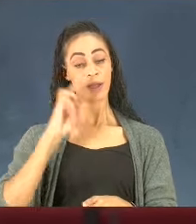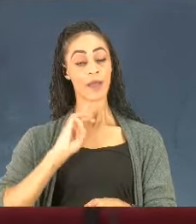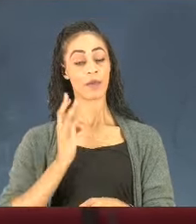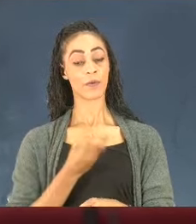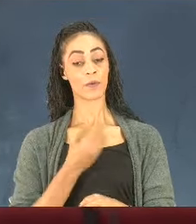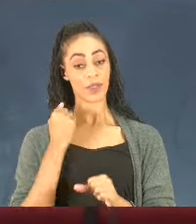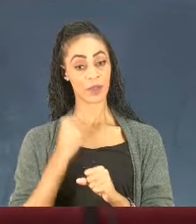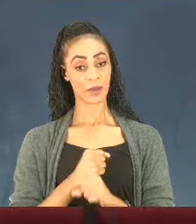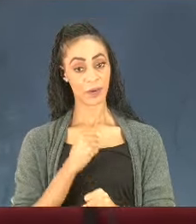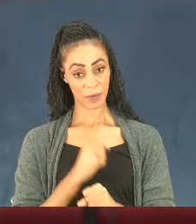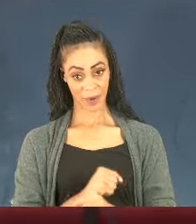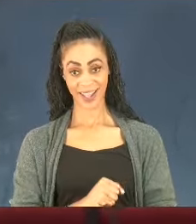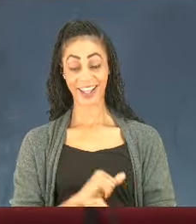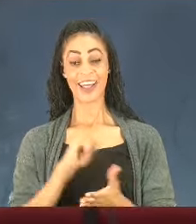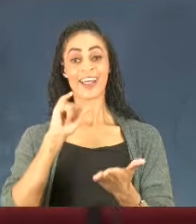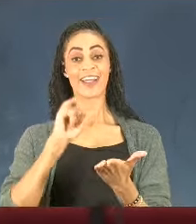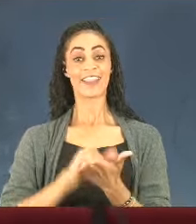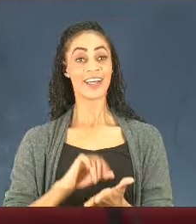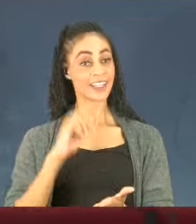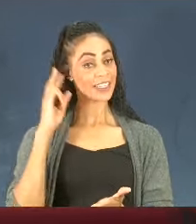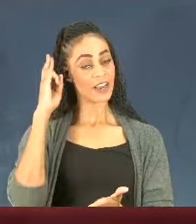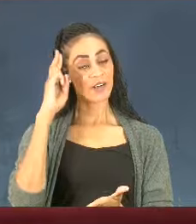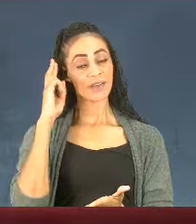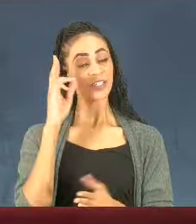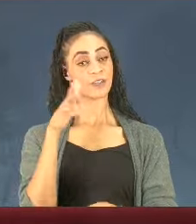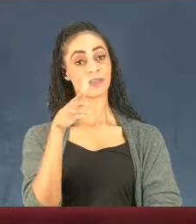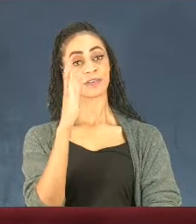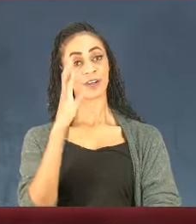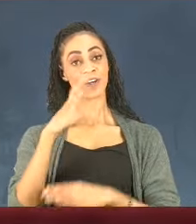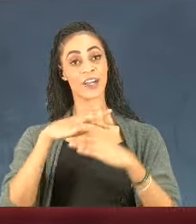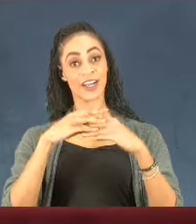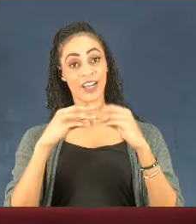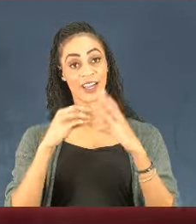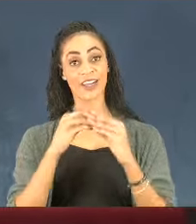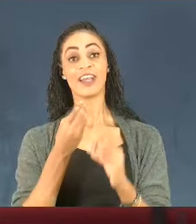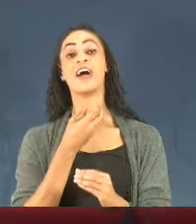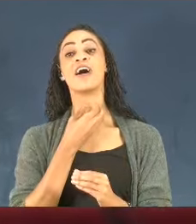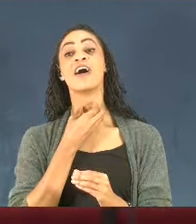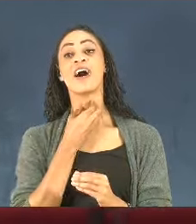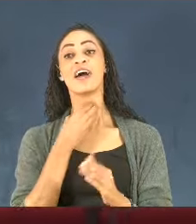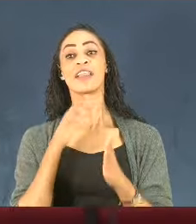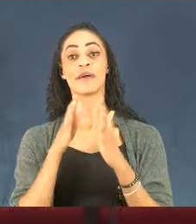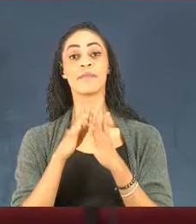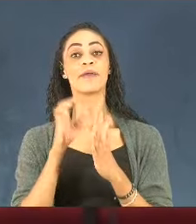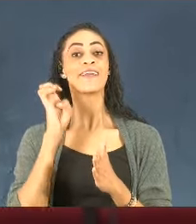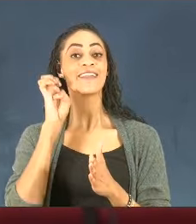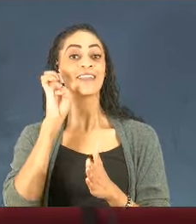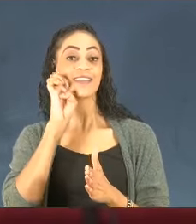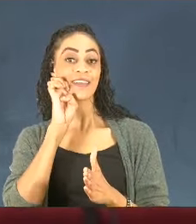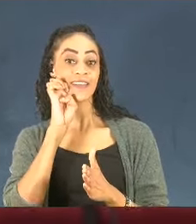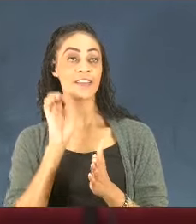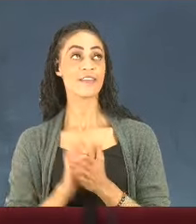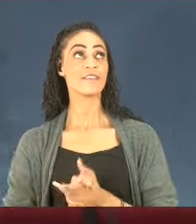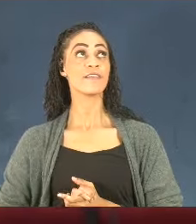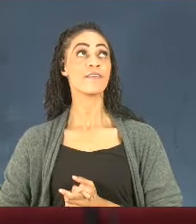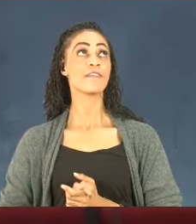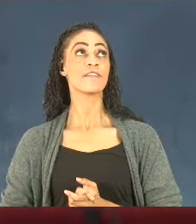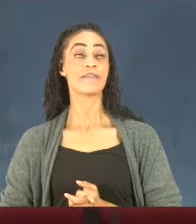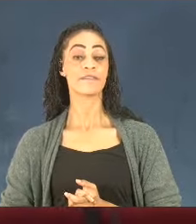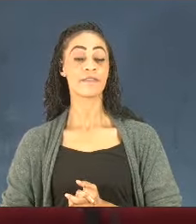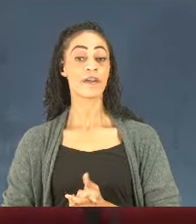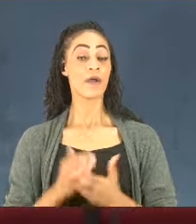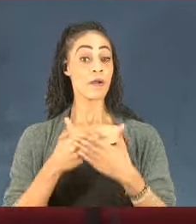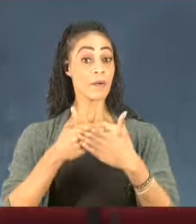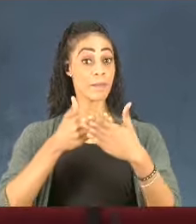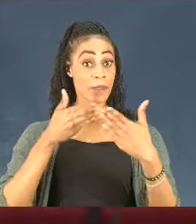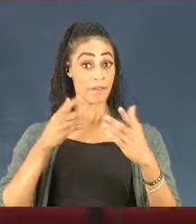Isn't that the reason why God created Adam and Eve? This is pre-fall. Before sin